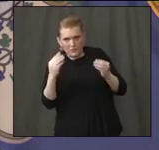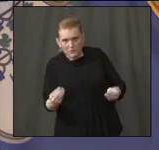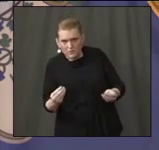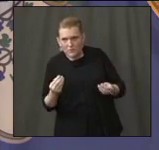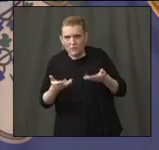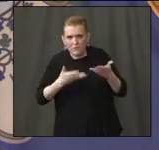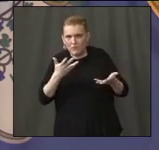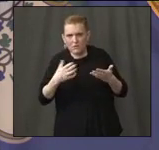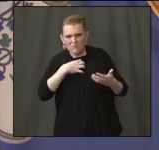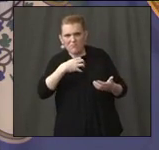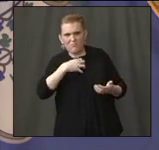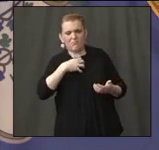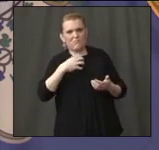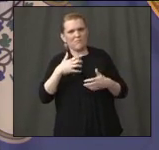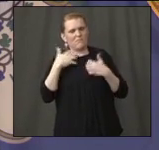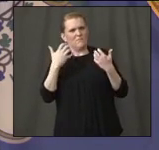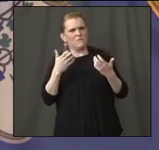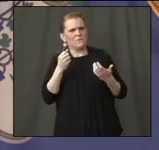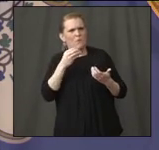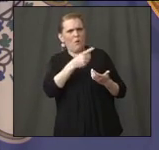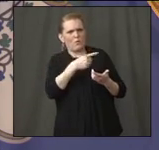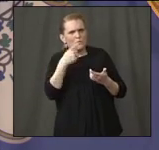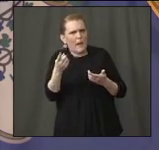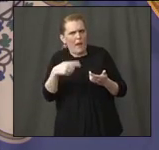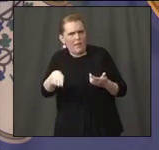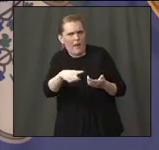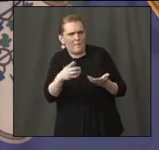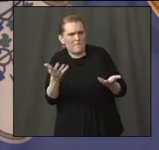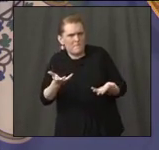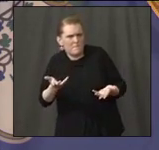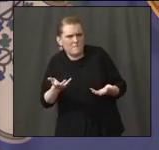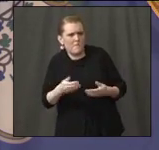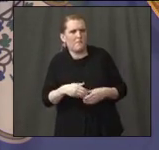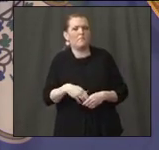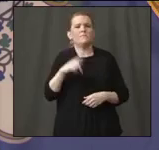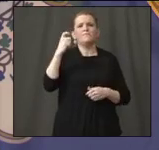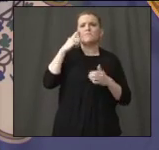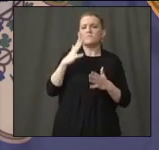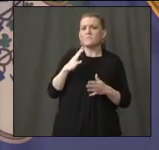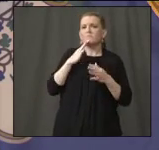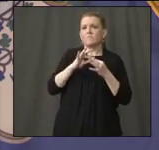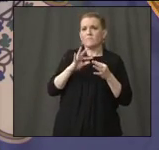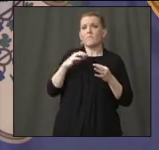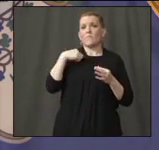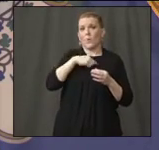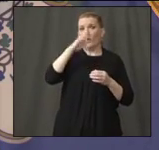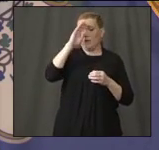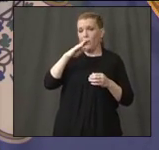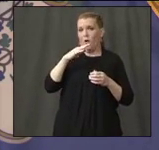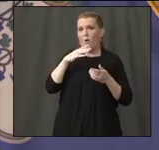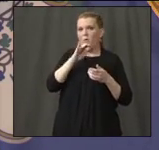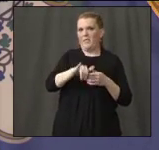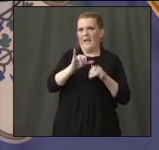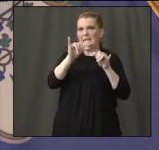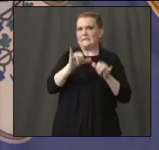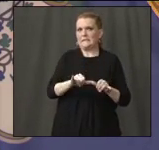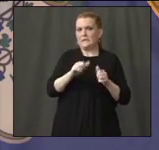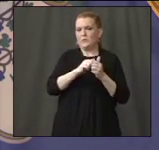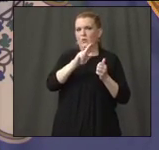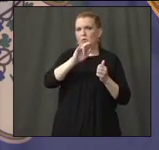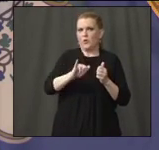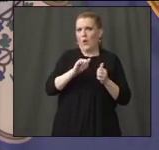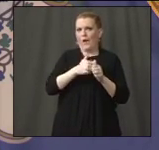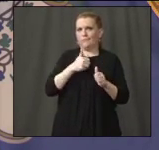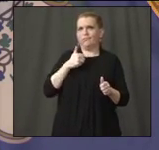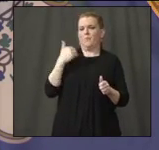the traditional benefits. The workaround on the old Cobalt system is working. I think 90% of the jam-ups